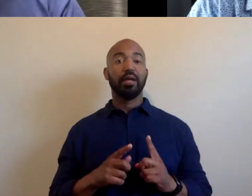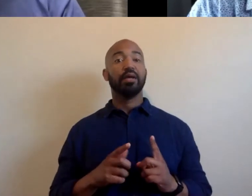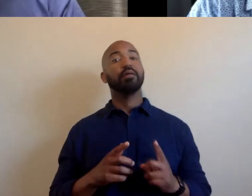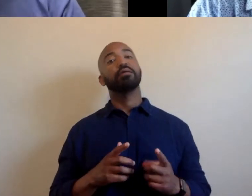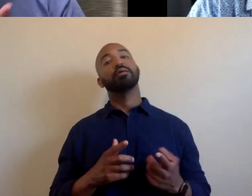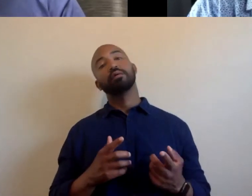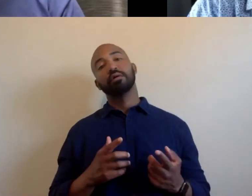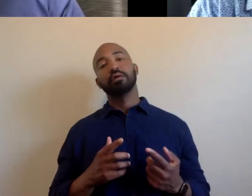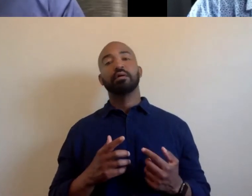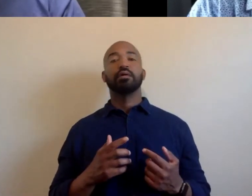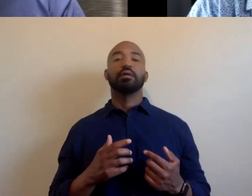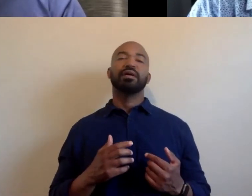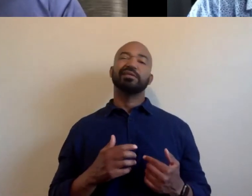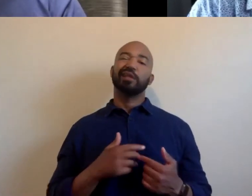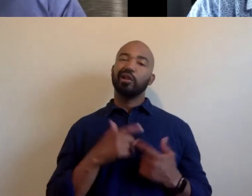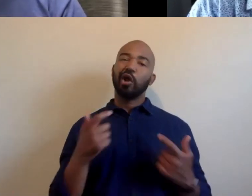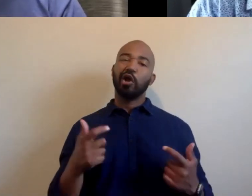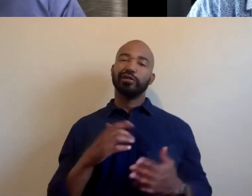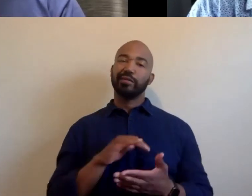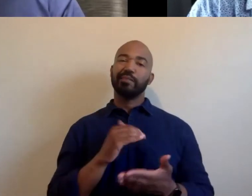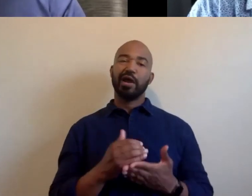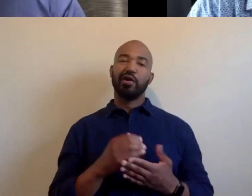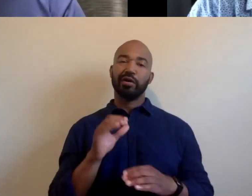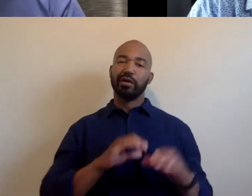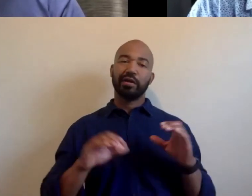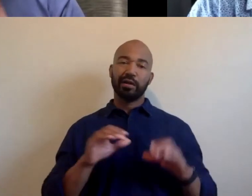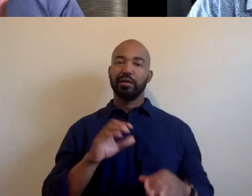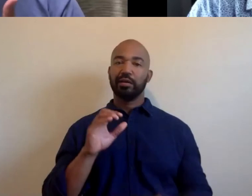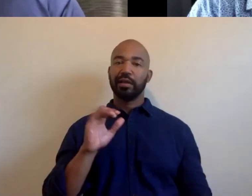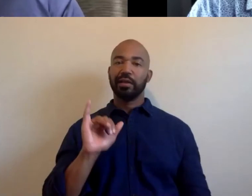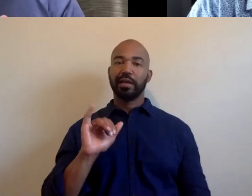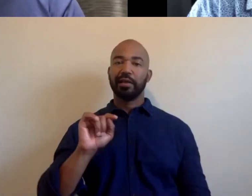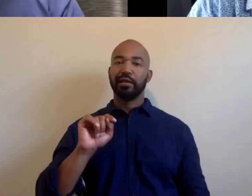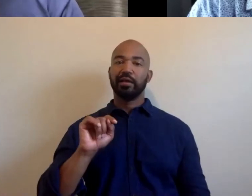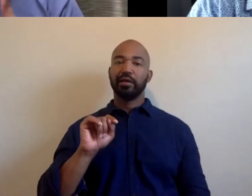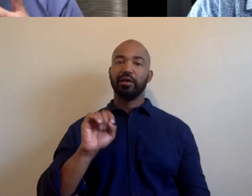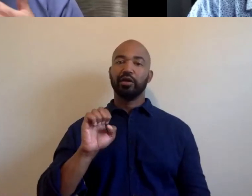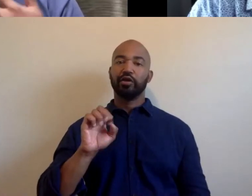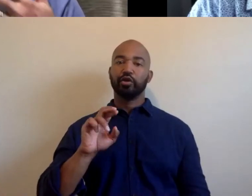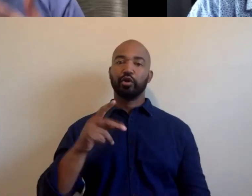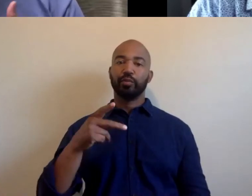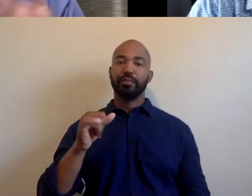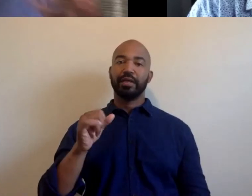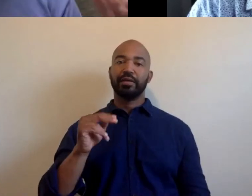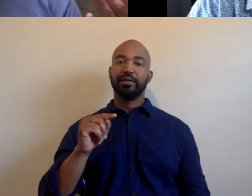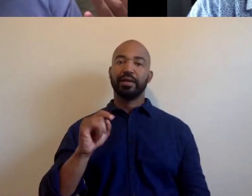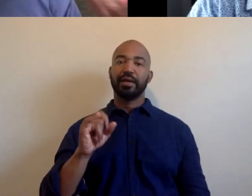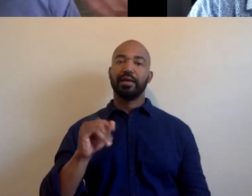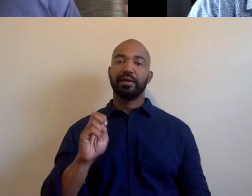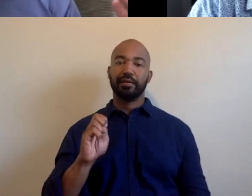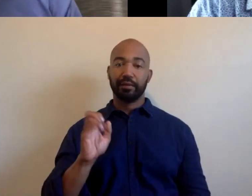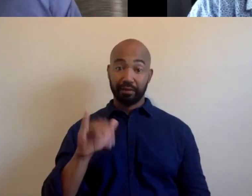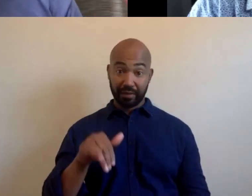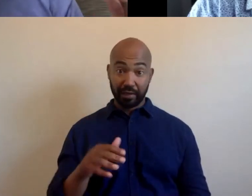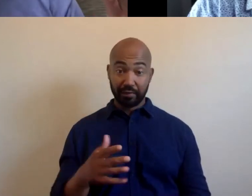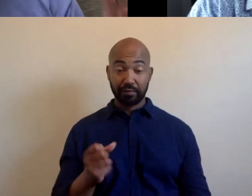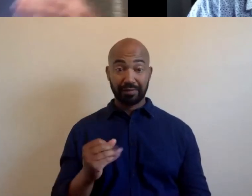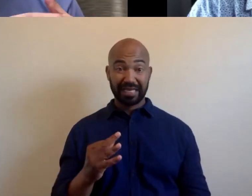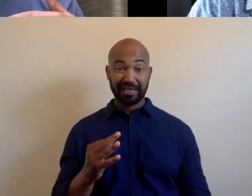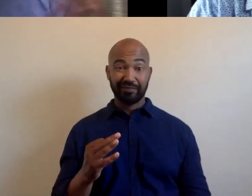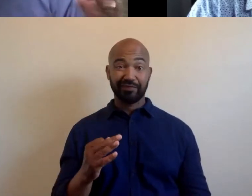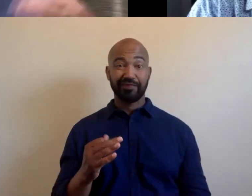large quantities of chemicals, including turpentine in that product. And so if it gets you closer